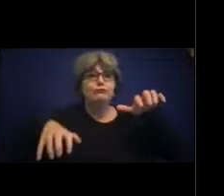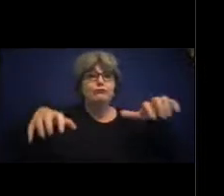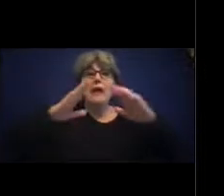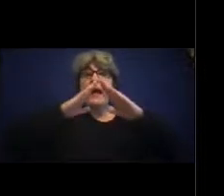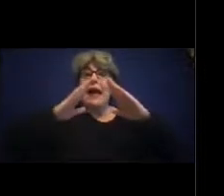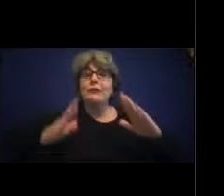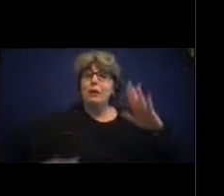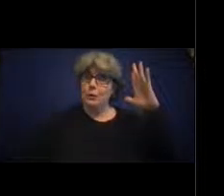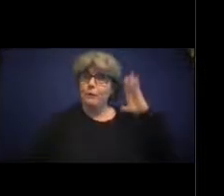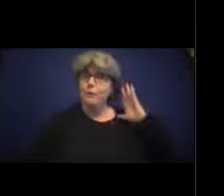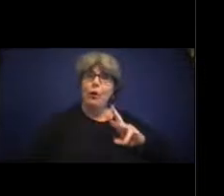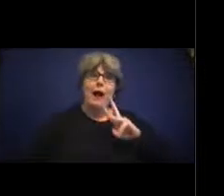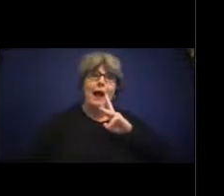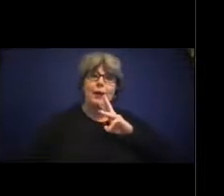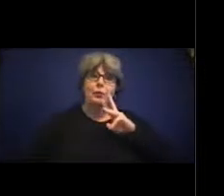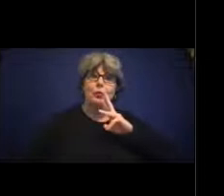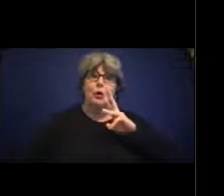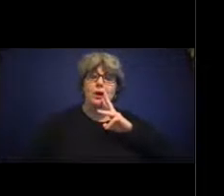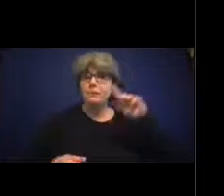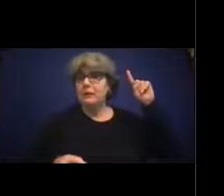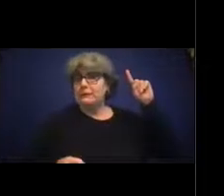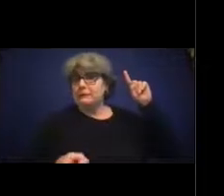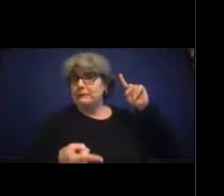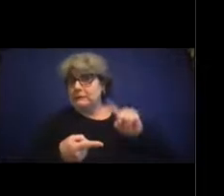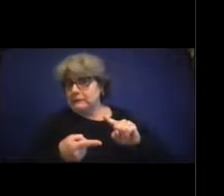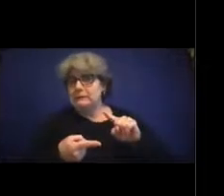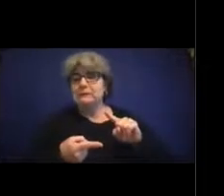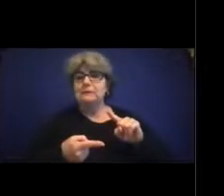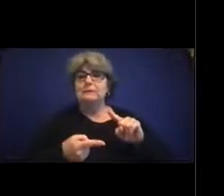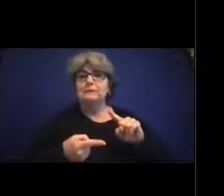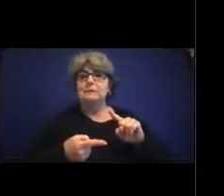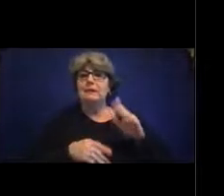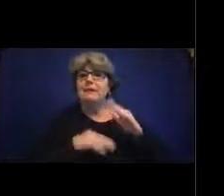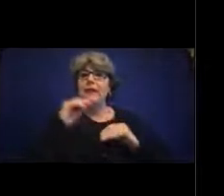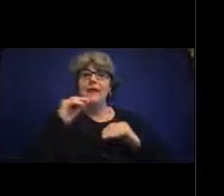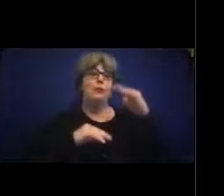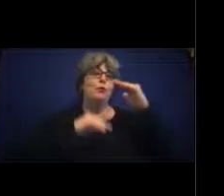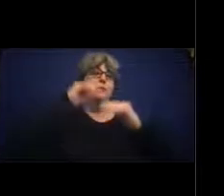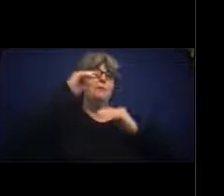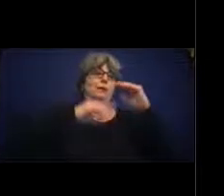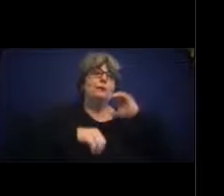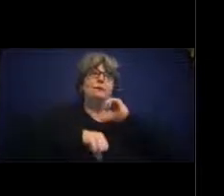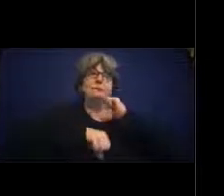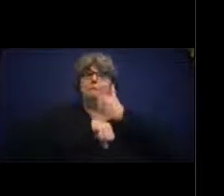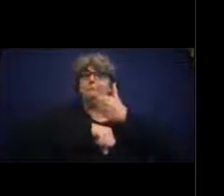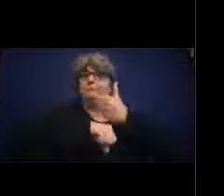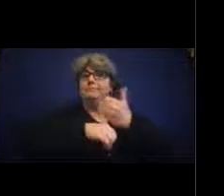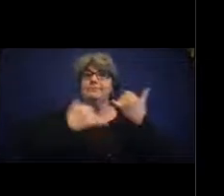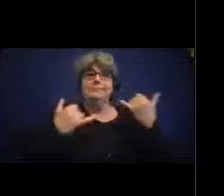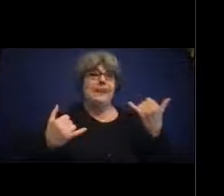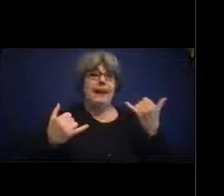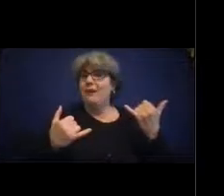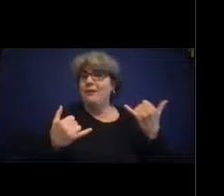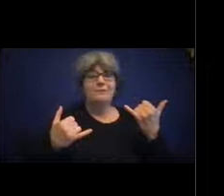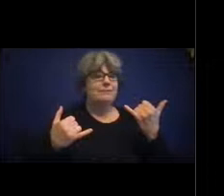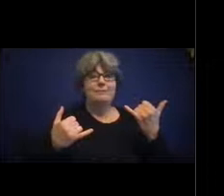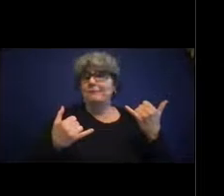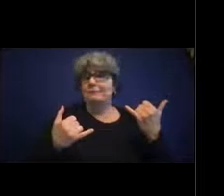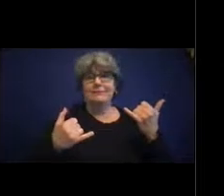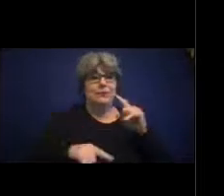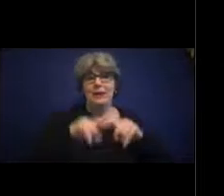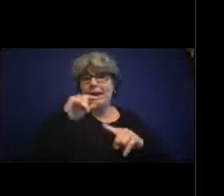at one time, but it's gotten even drier than when these buildings went up. And so they no longer function as we had built